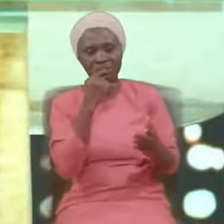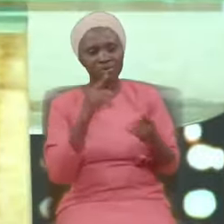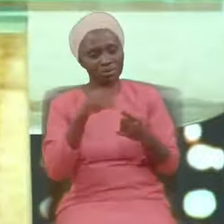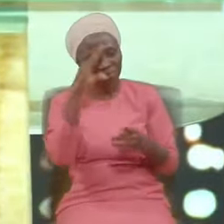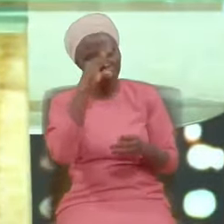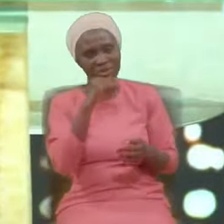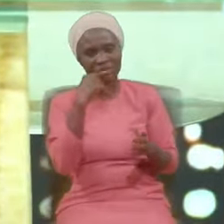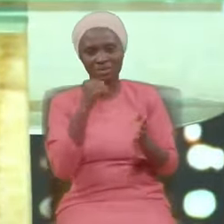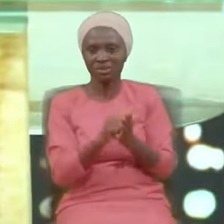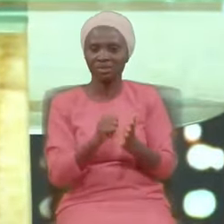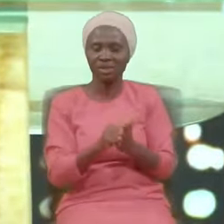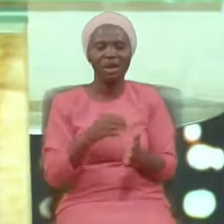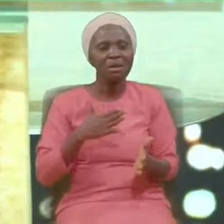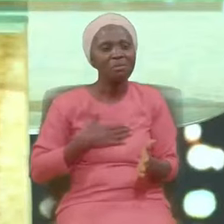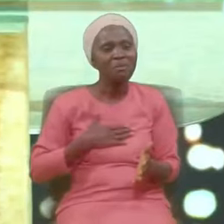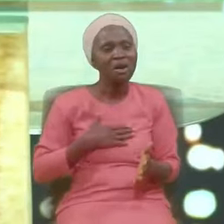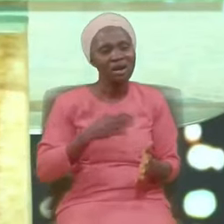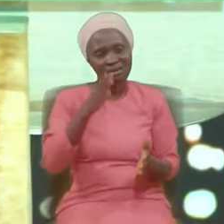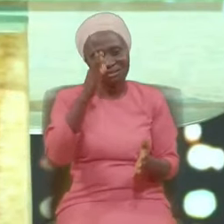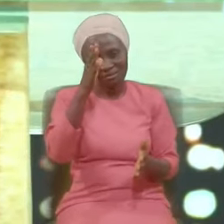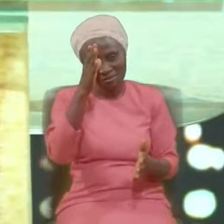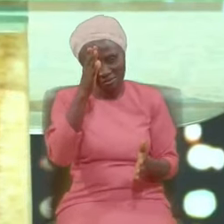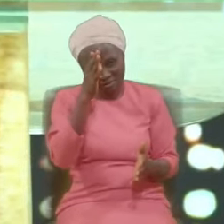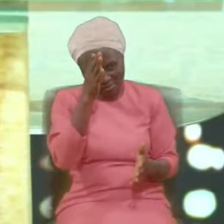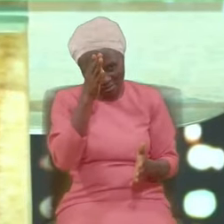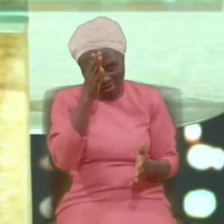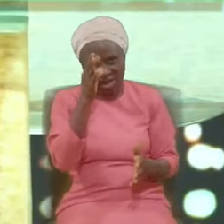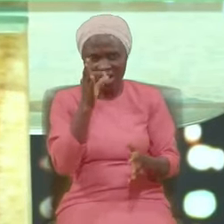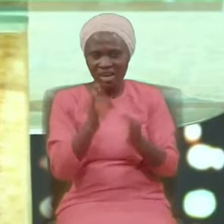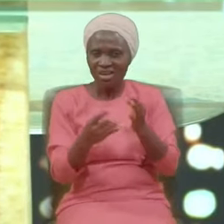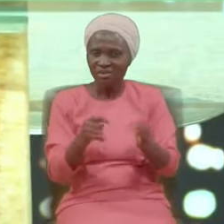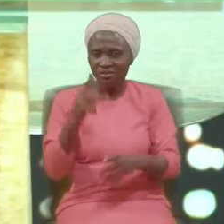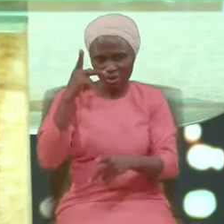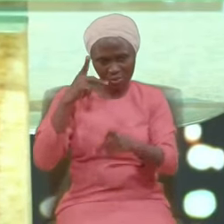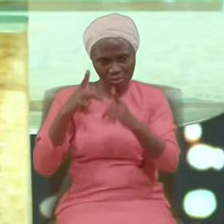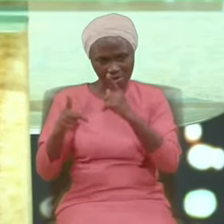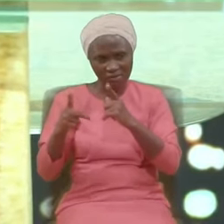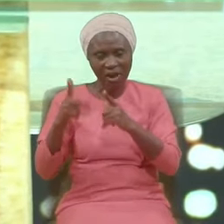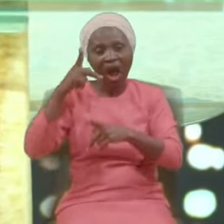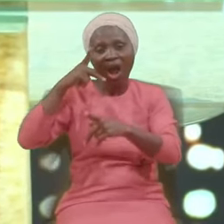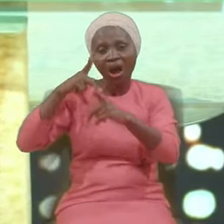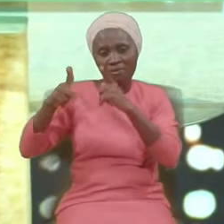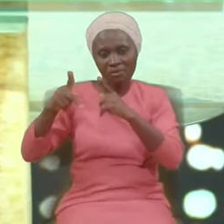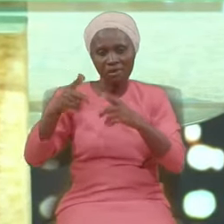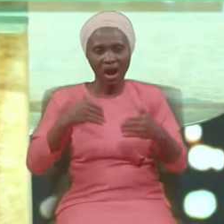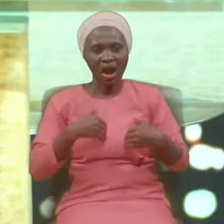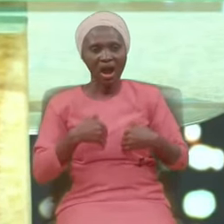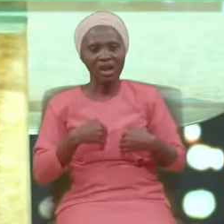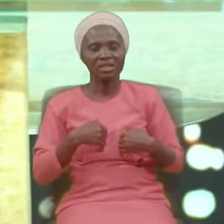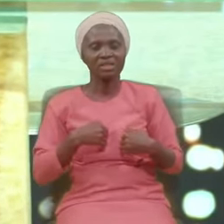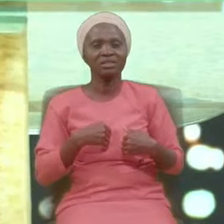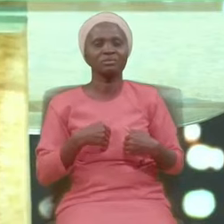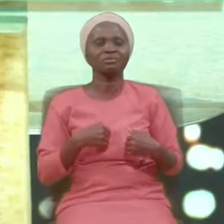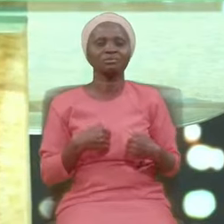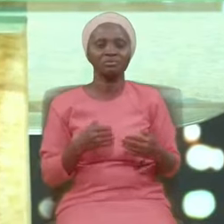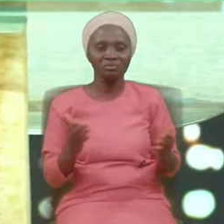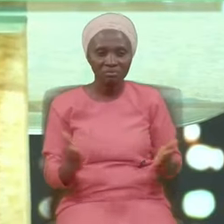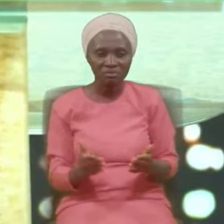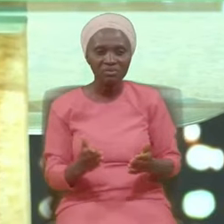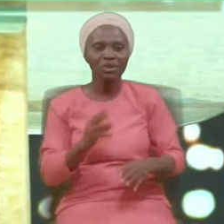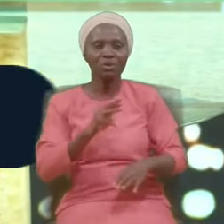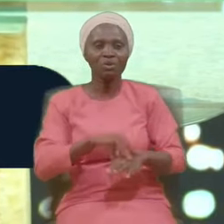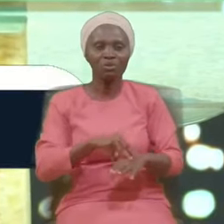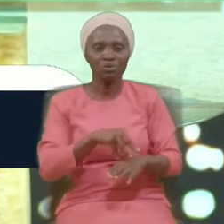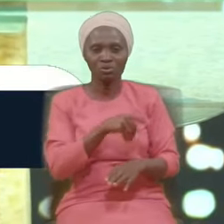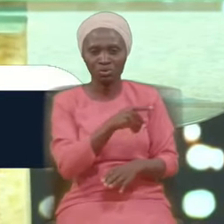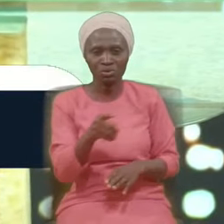the prophet had bid thee to do some great thing, wouldest thou not have done it? How much more